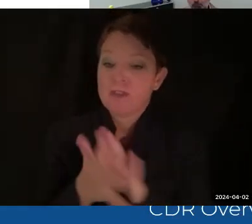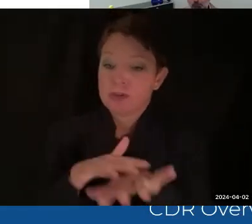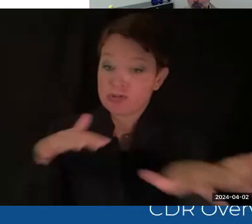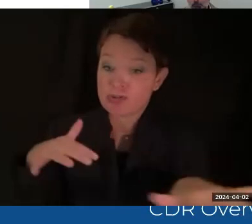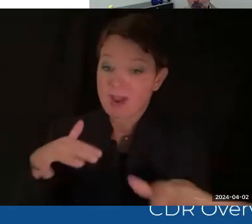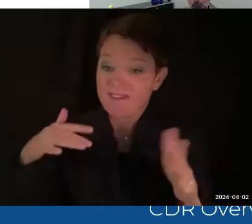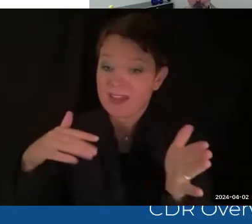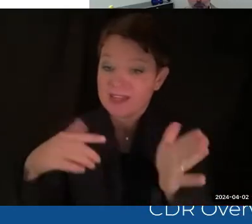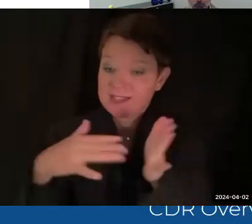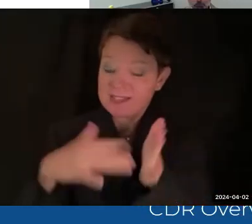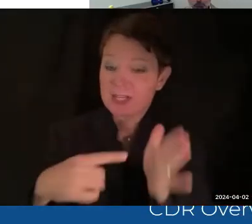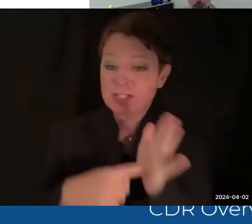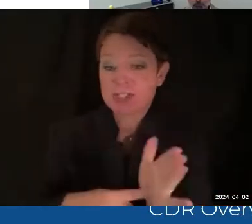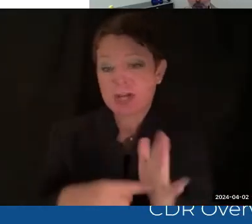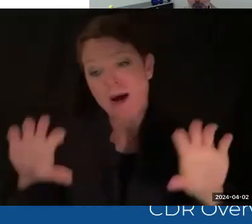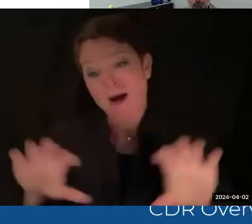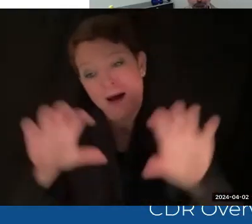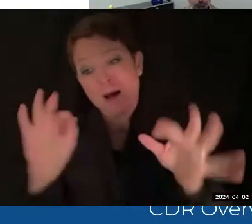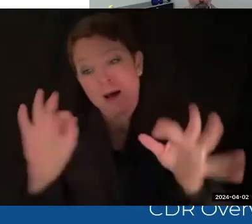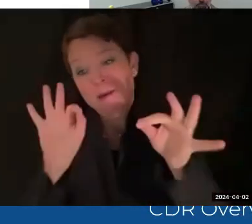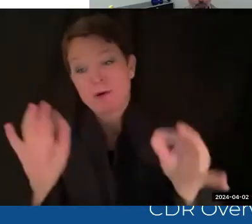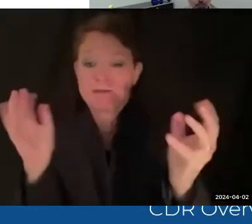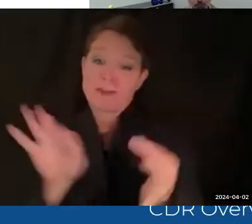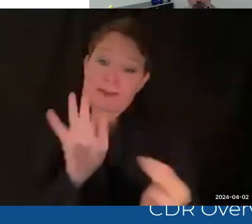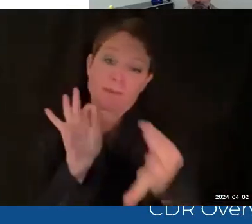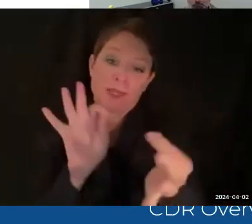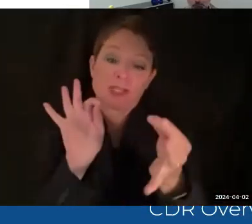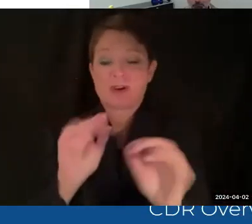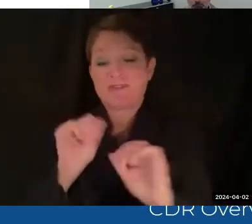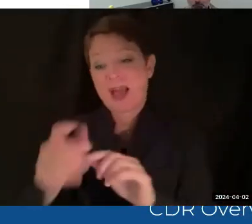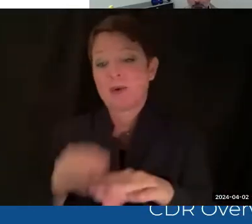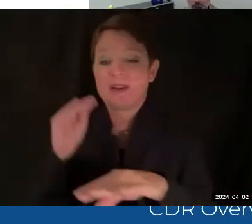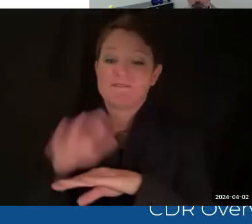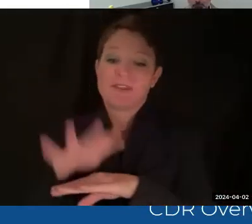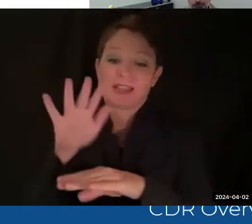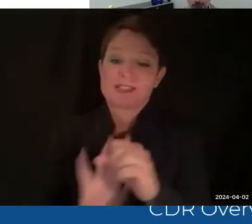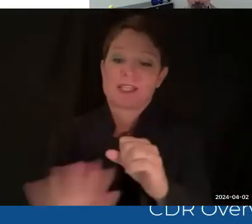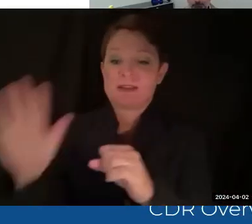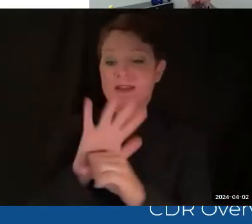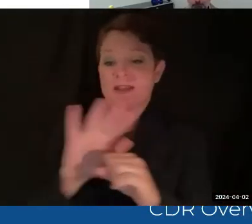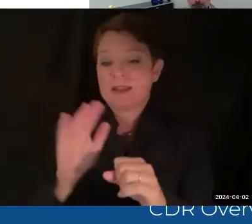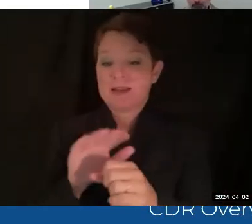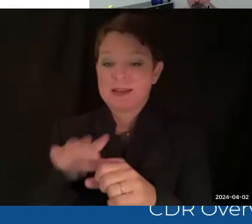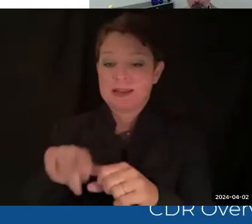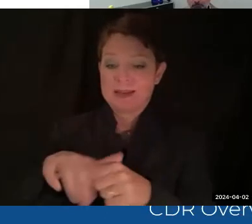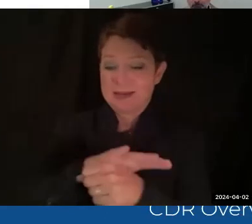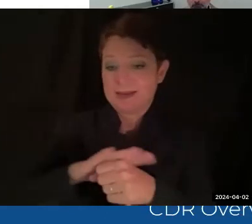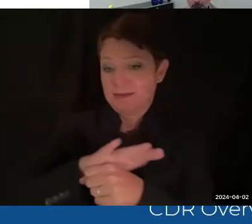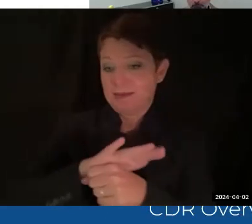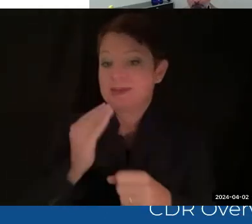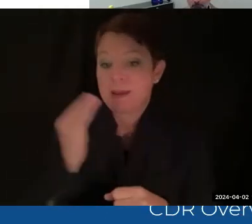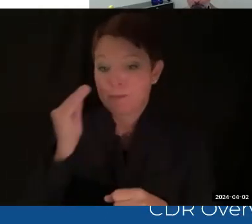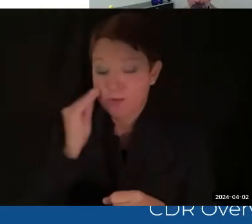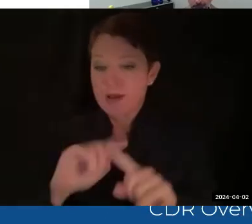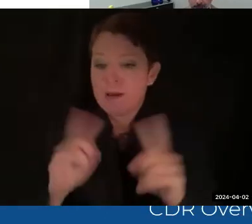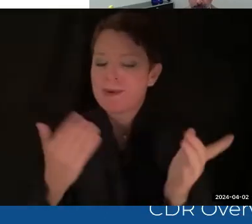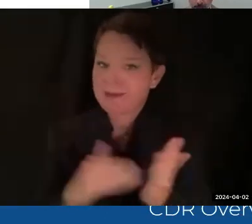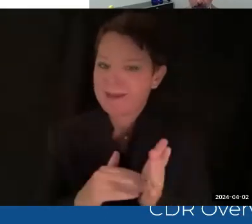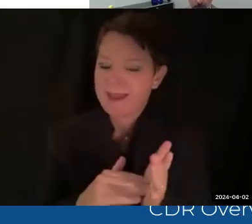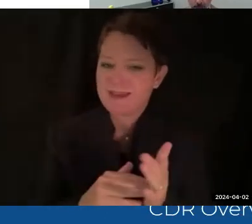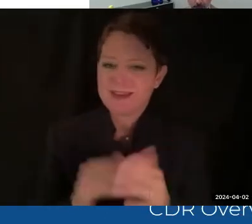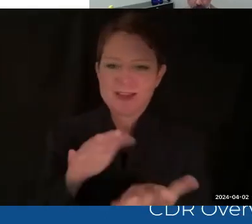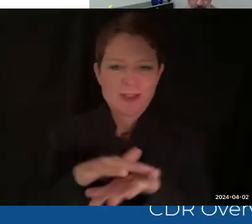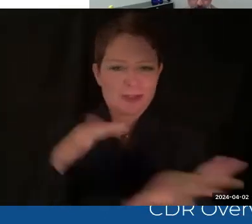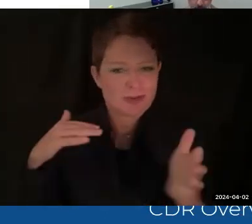studies paint a very rosy picture of the effect that the arena would have on the surrounding neighborhood. But some of the things in the